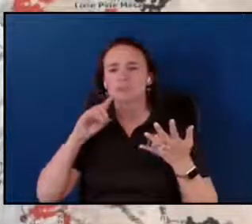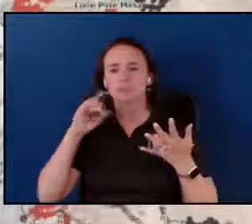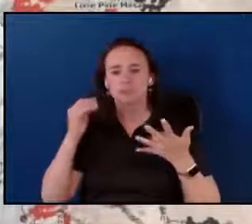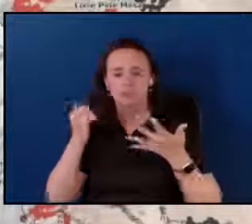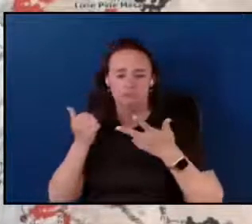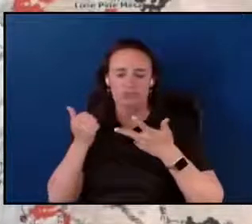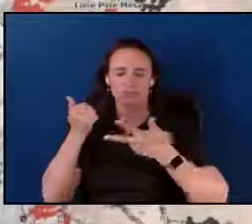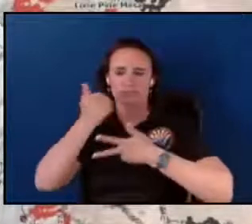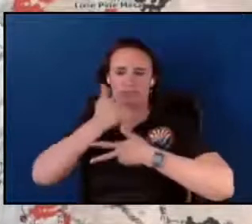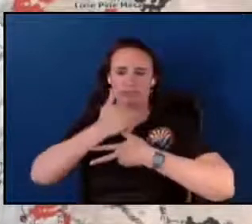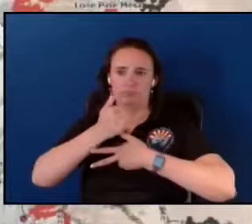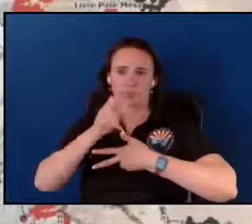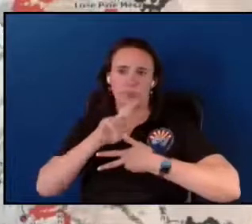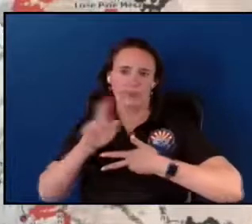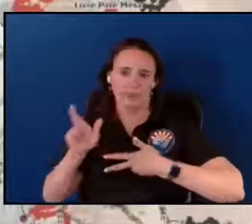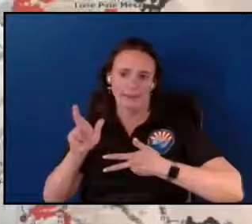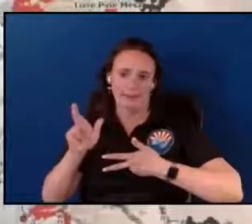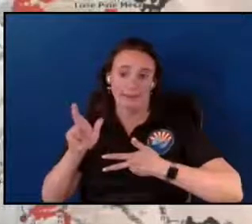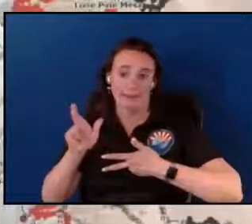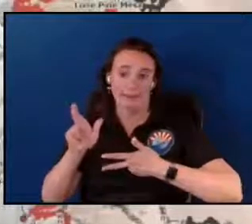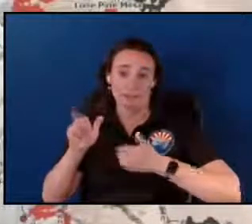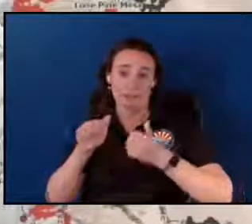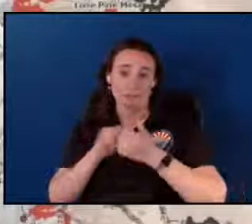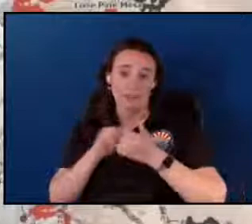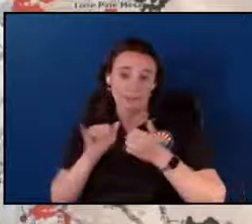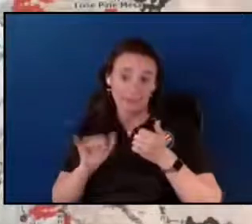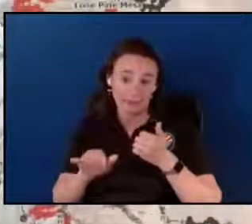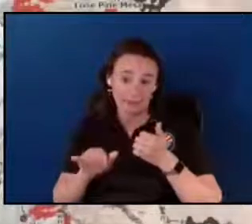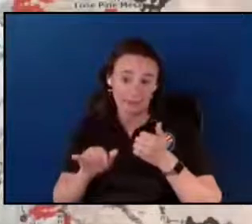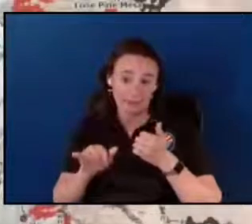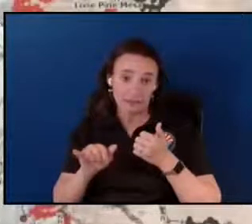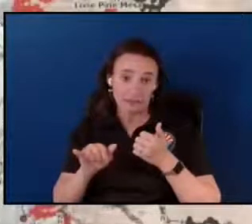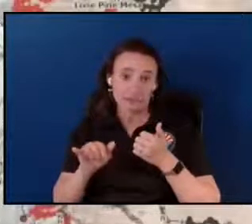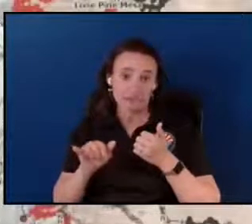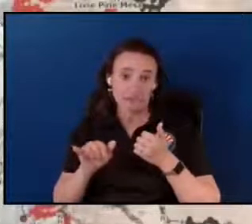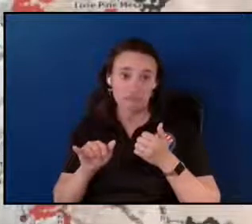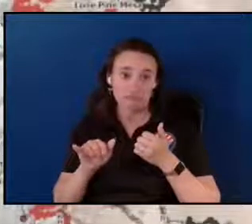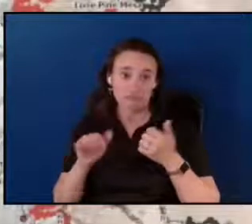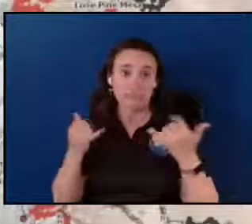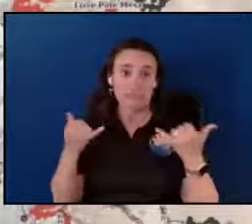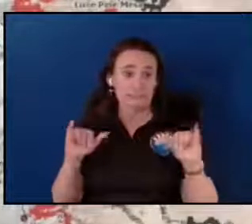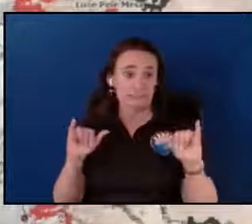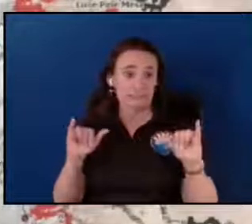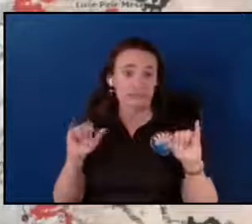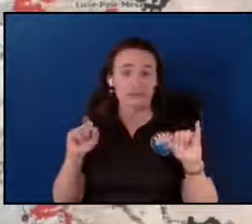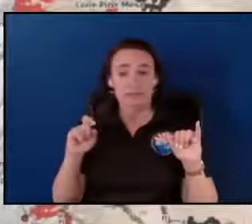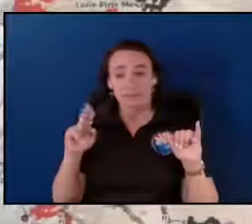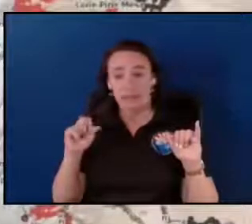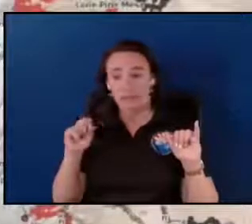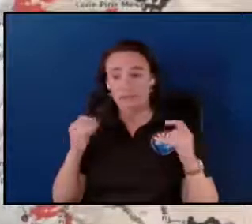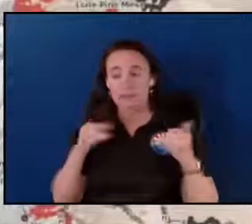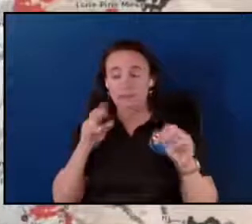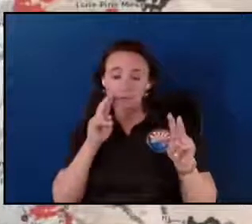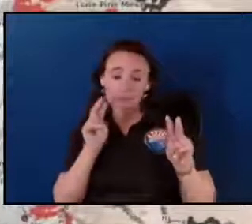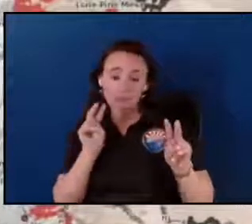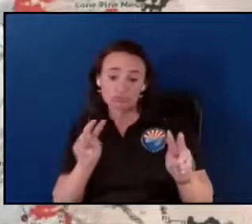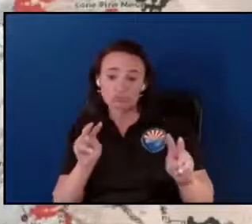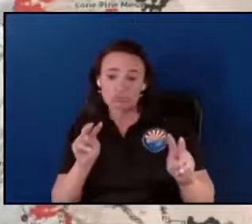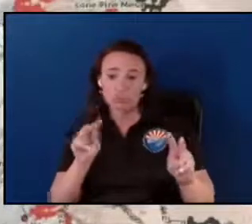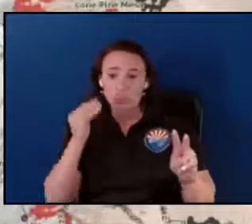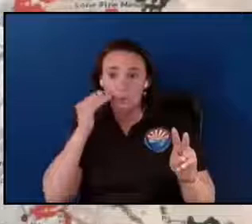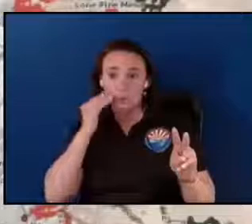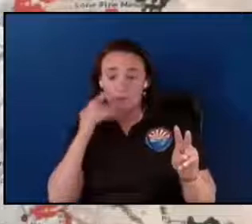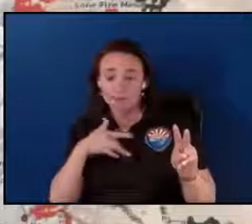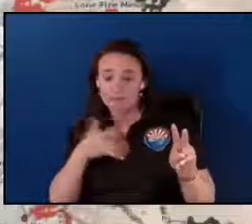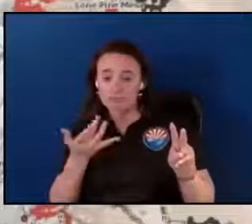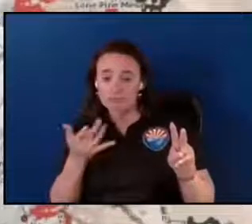And so with that, you know, remember, you're still in a status and you still need to keep keep an eye out and be aware of what's going on,